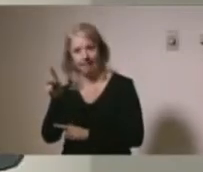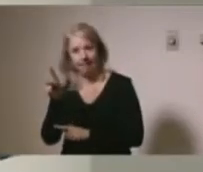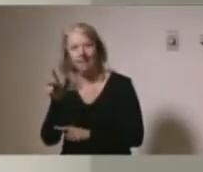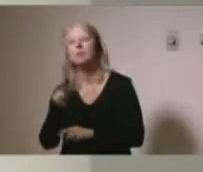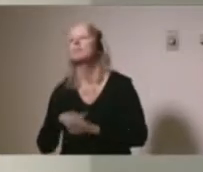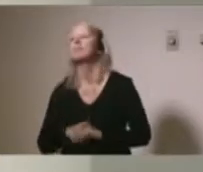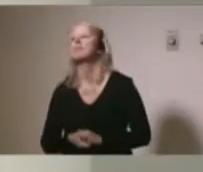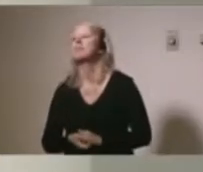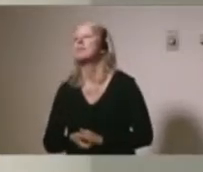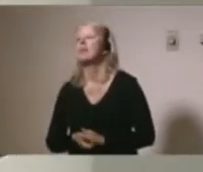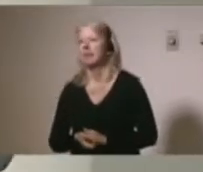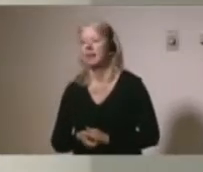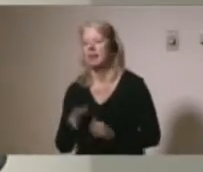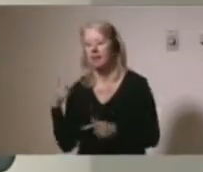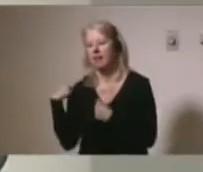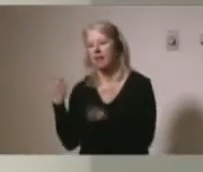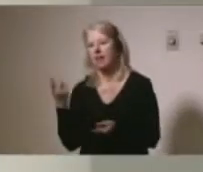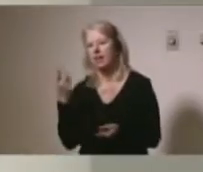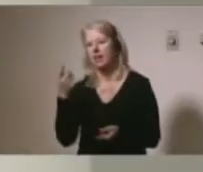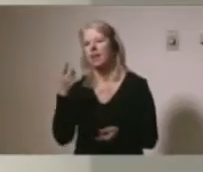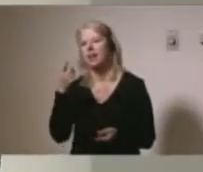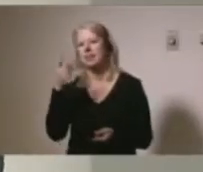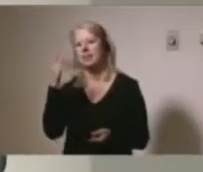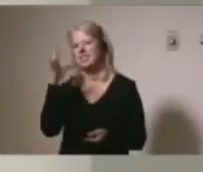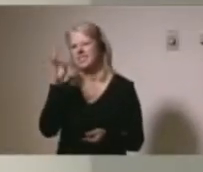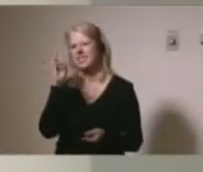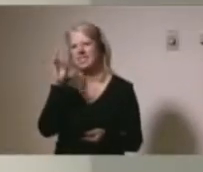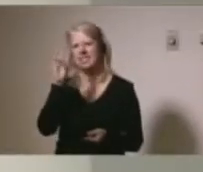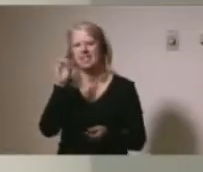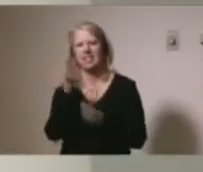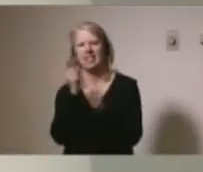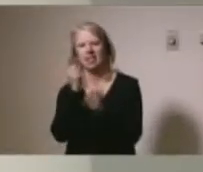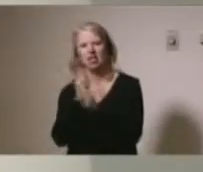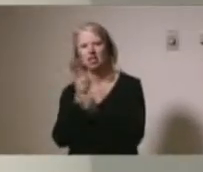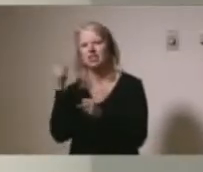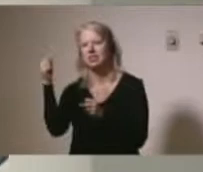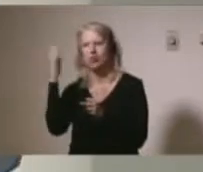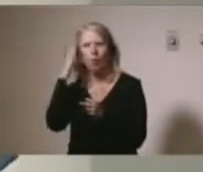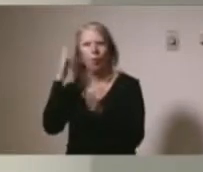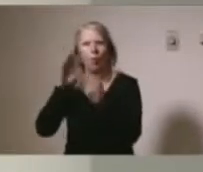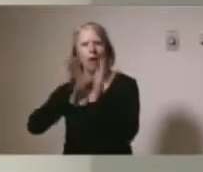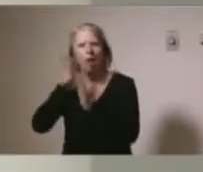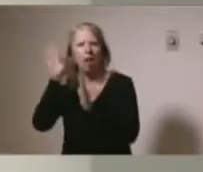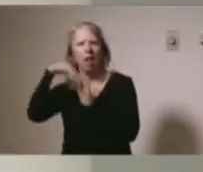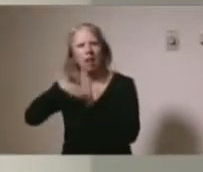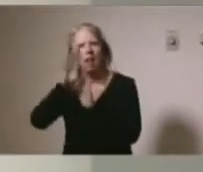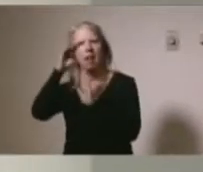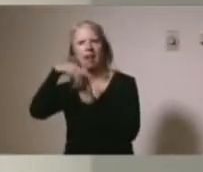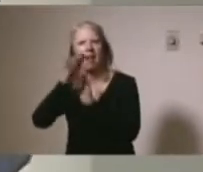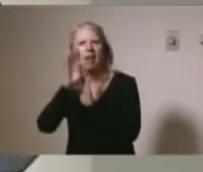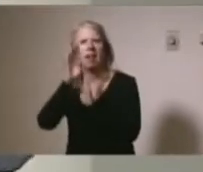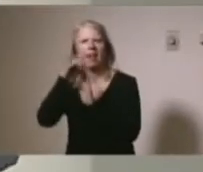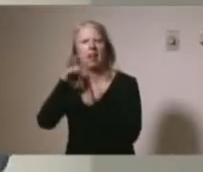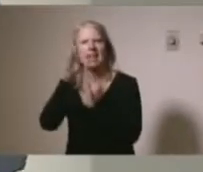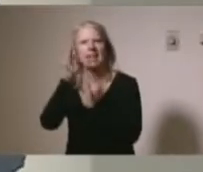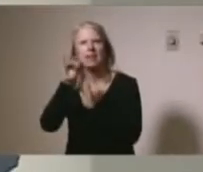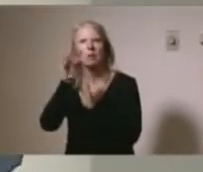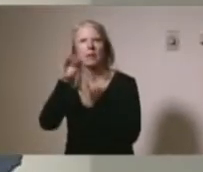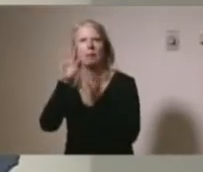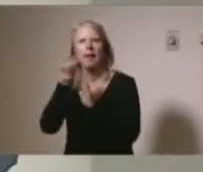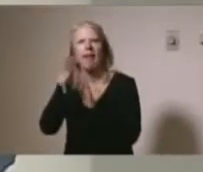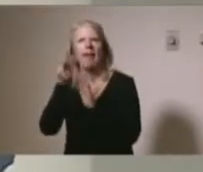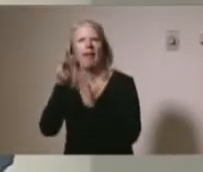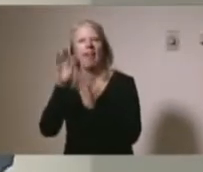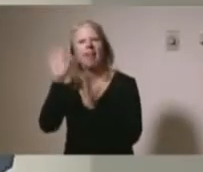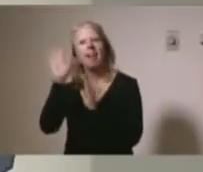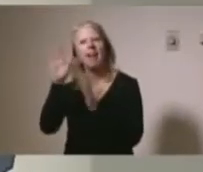of the past 6, 7 years about Kiwi Bank and success and problem, and up and downs. And I think